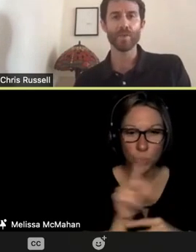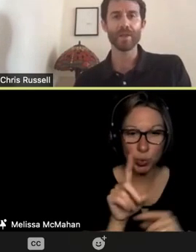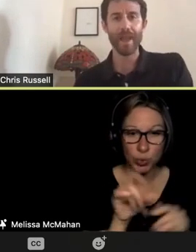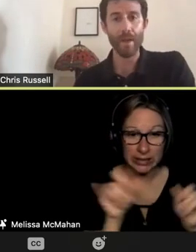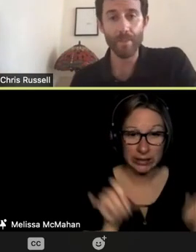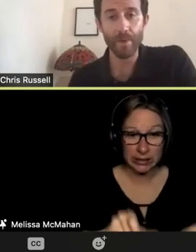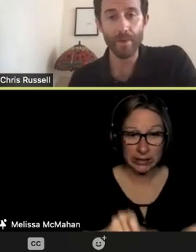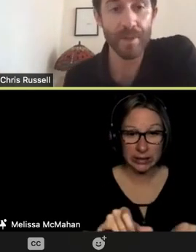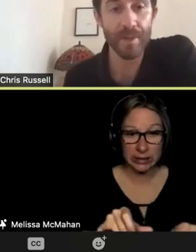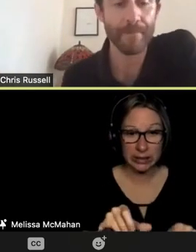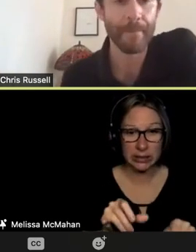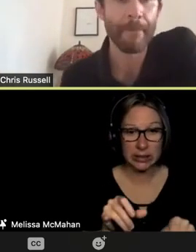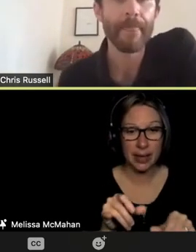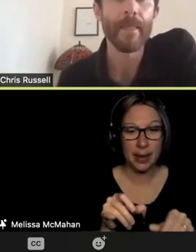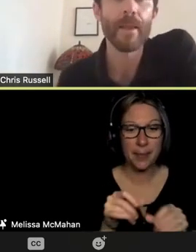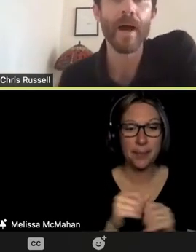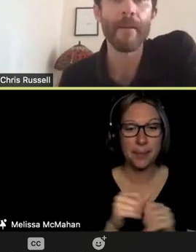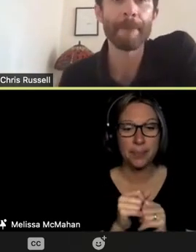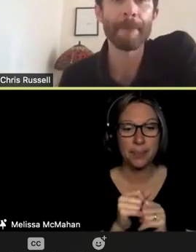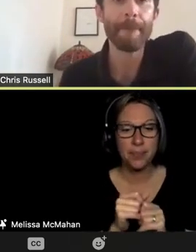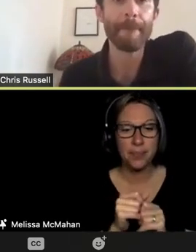think this is LAMP or something,